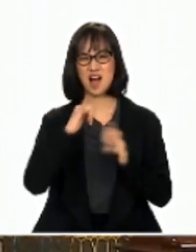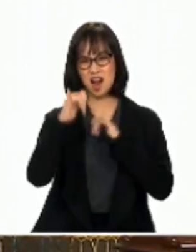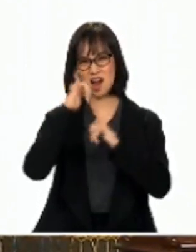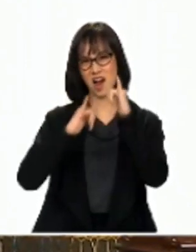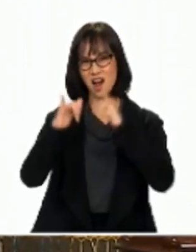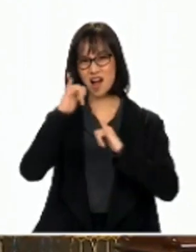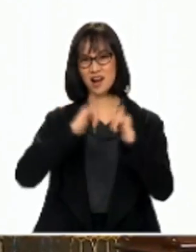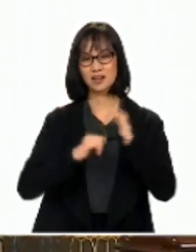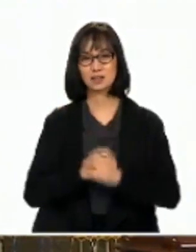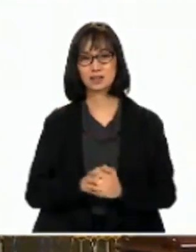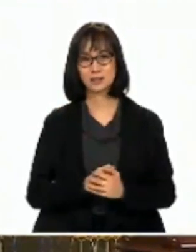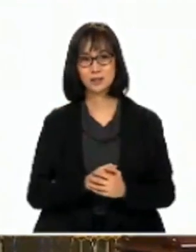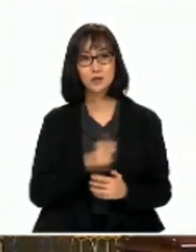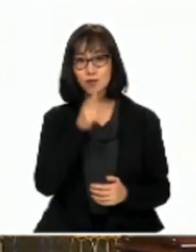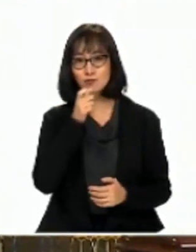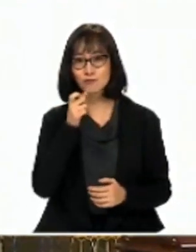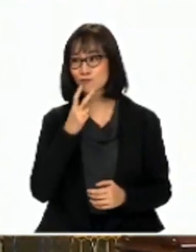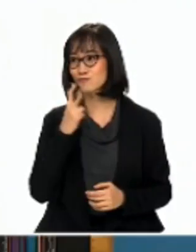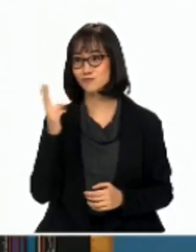Sinong naninigarilyo dito?